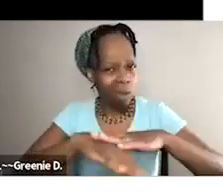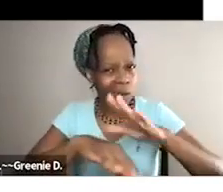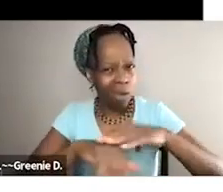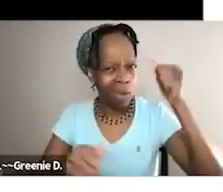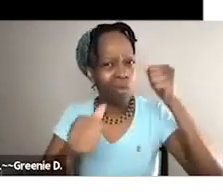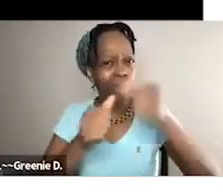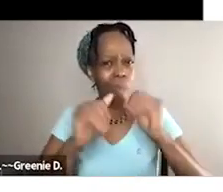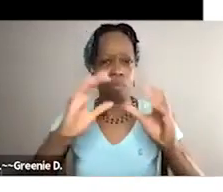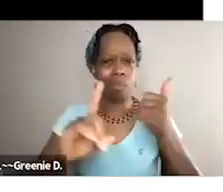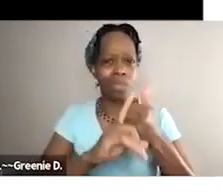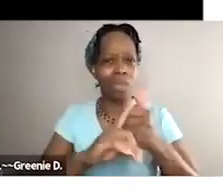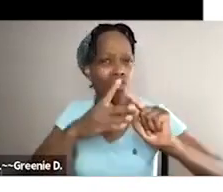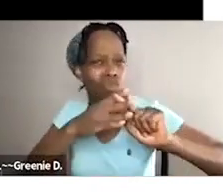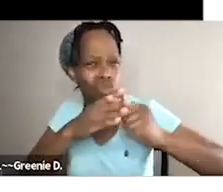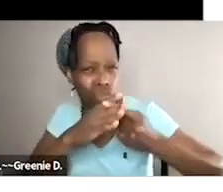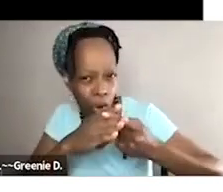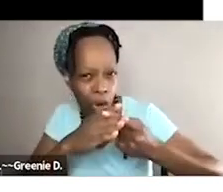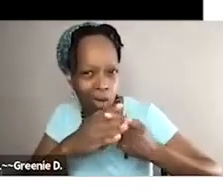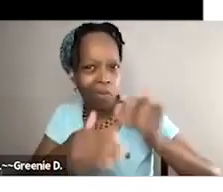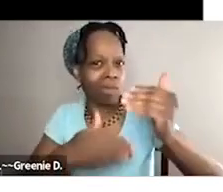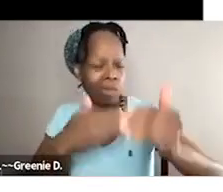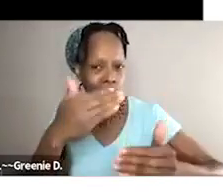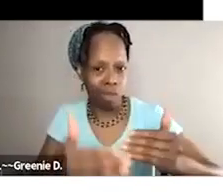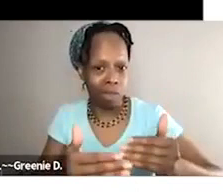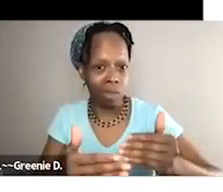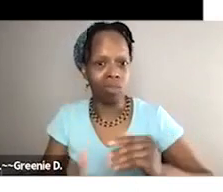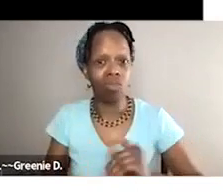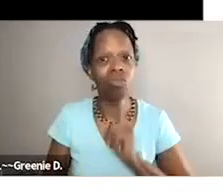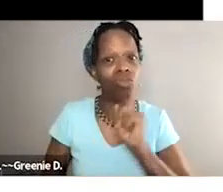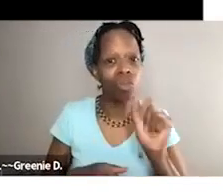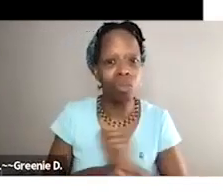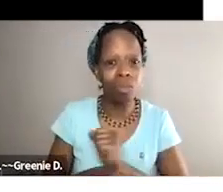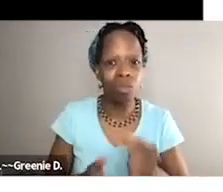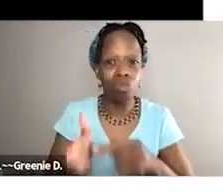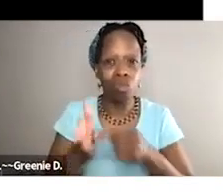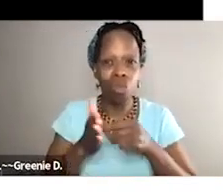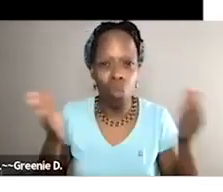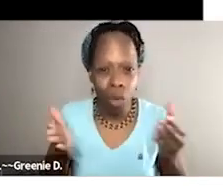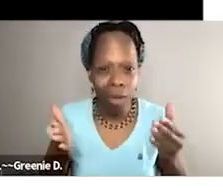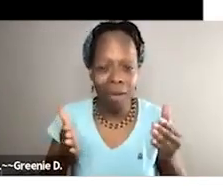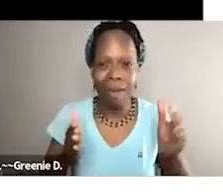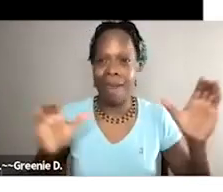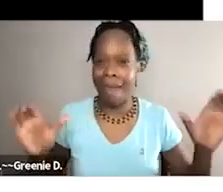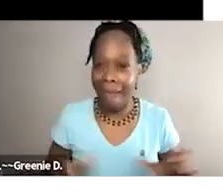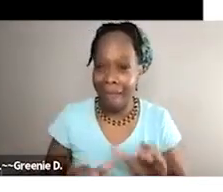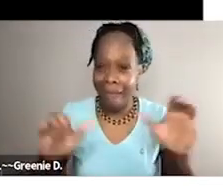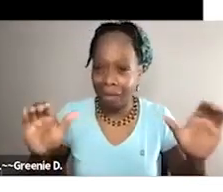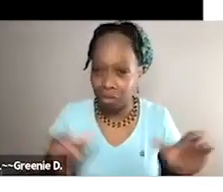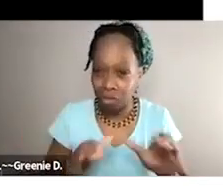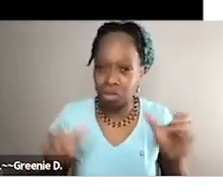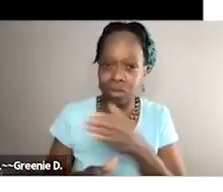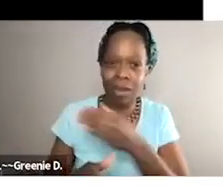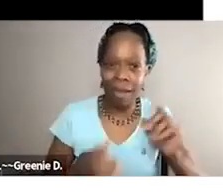Action and tangible change are really the only ways that we can make our communities and our environments